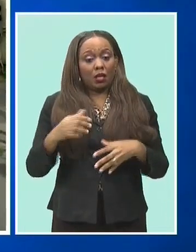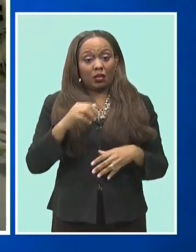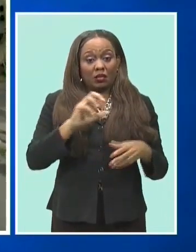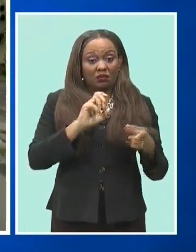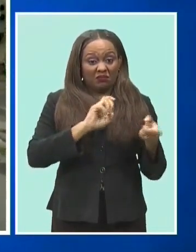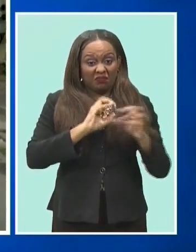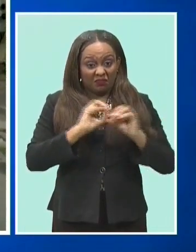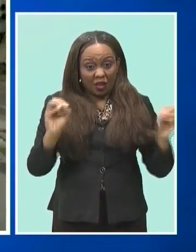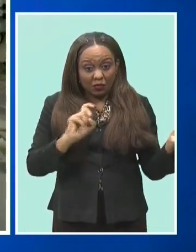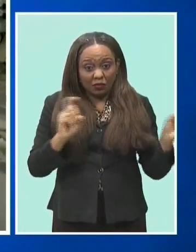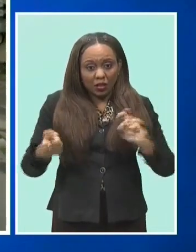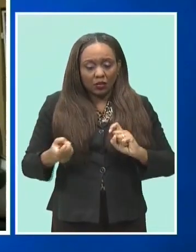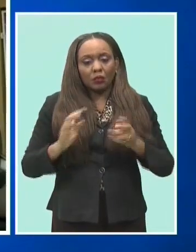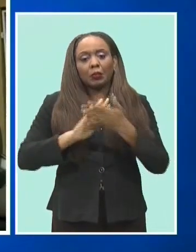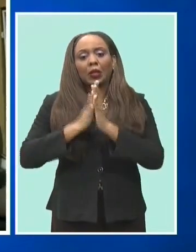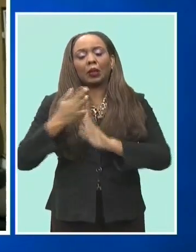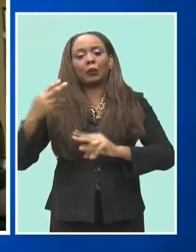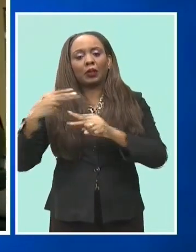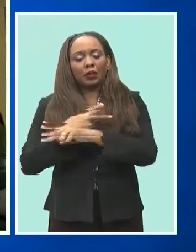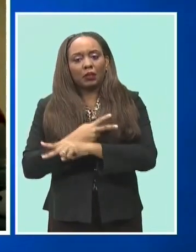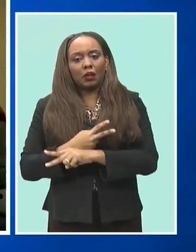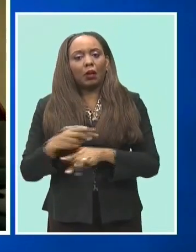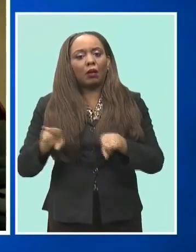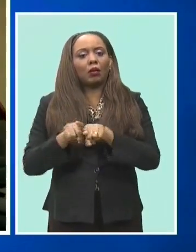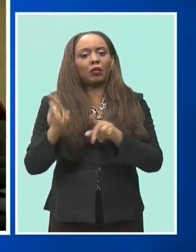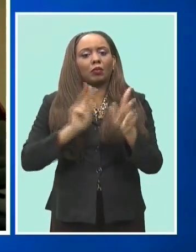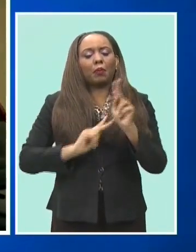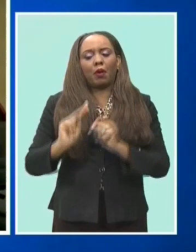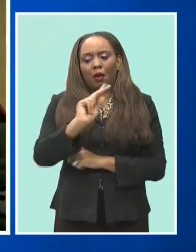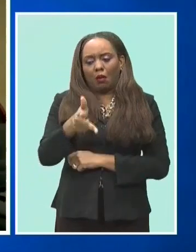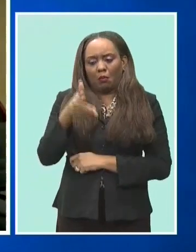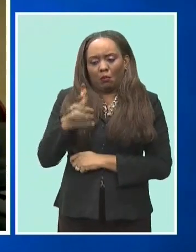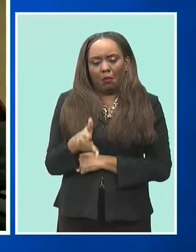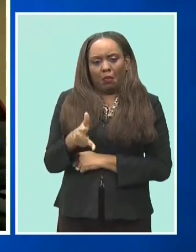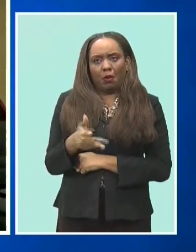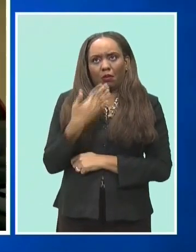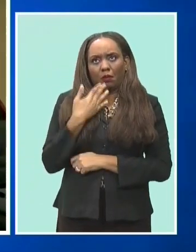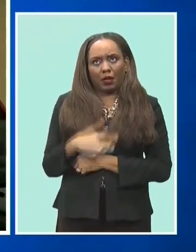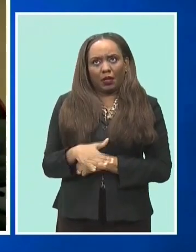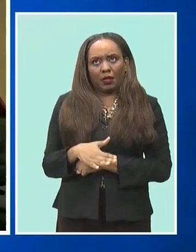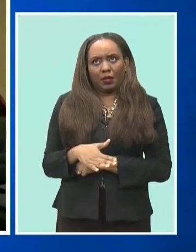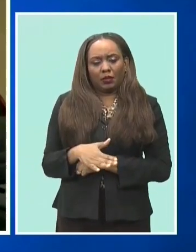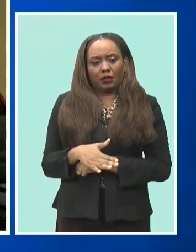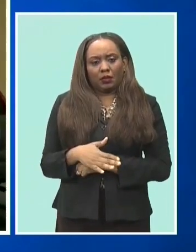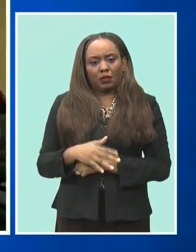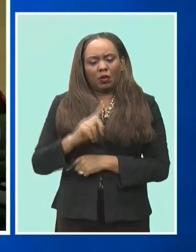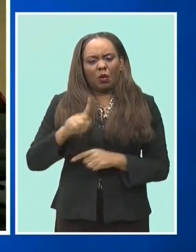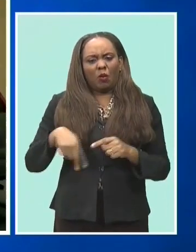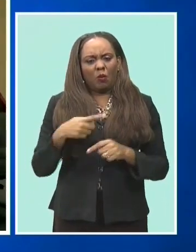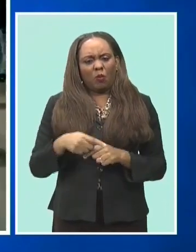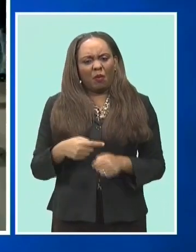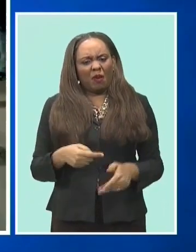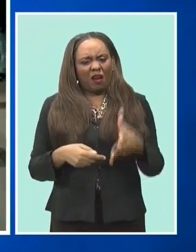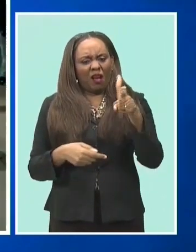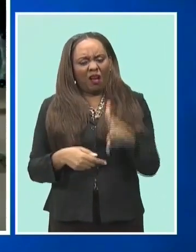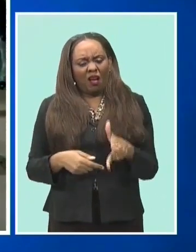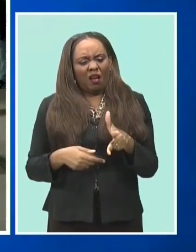get worse. He says bad parking practices also contribute to congestion in the city. We see a lot of